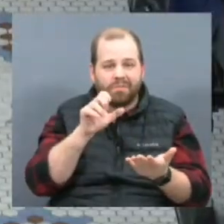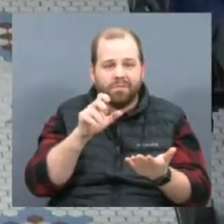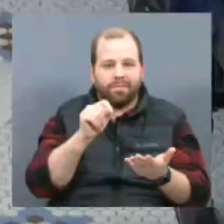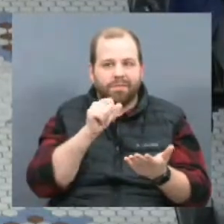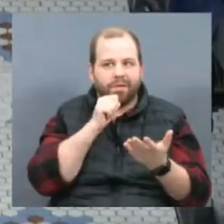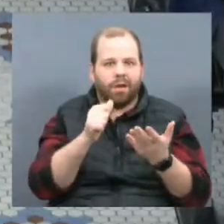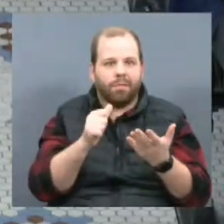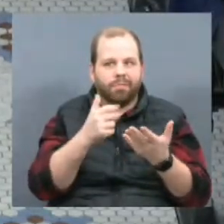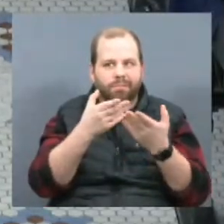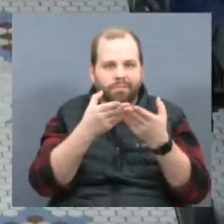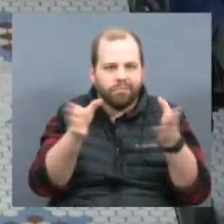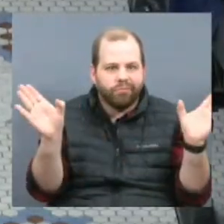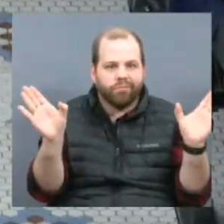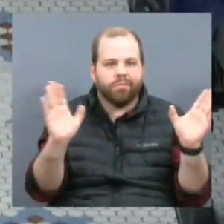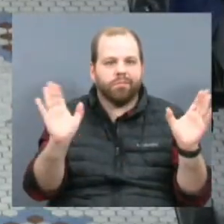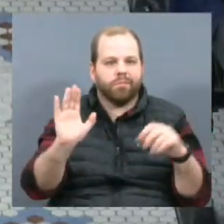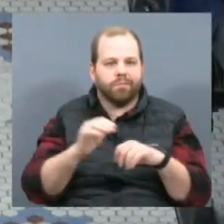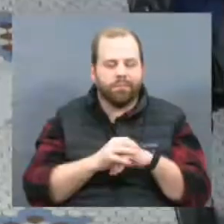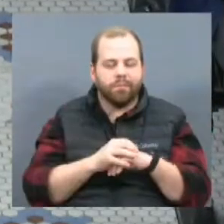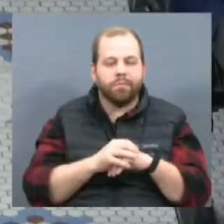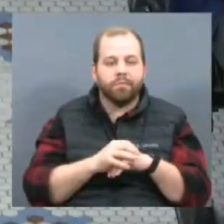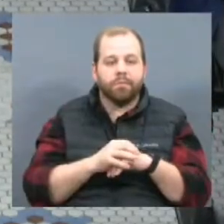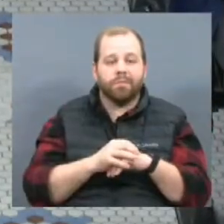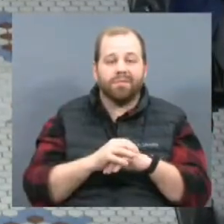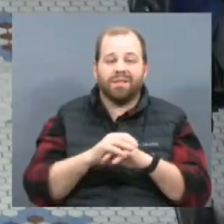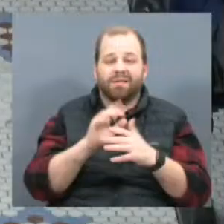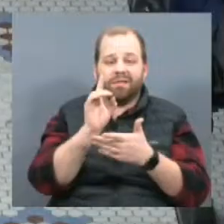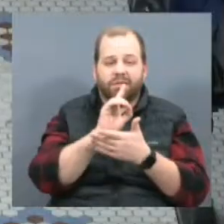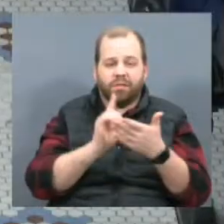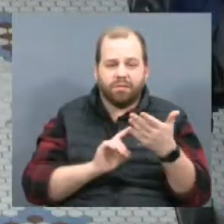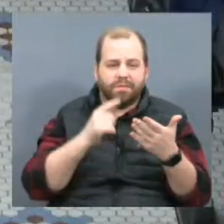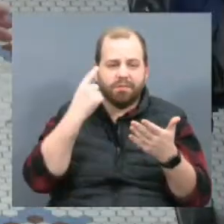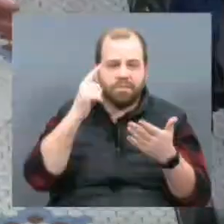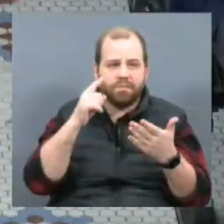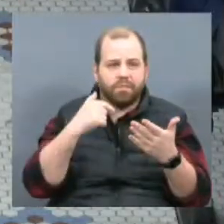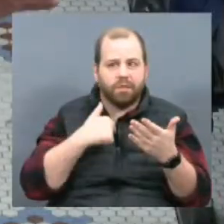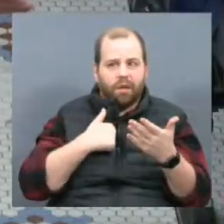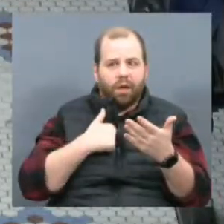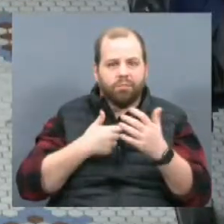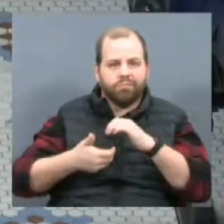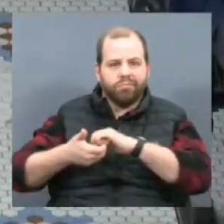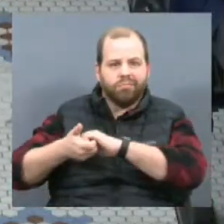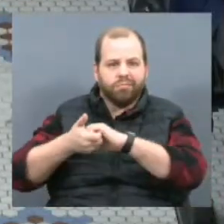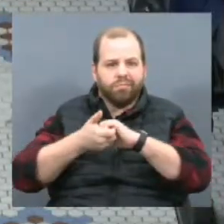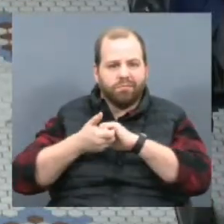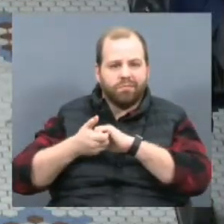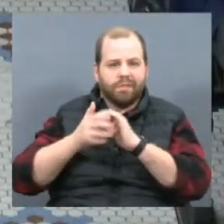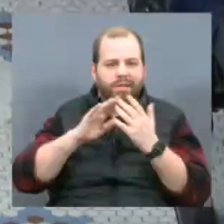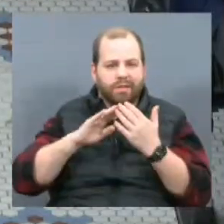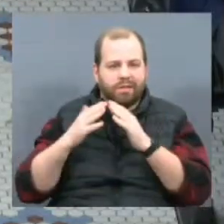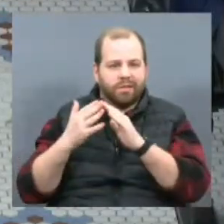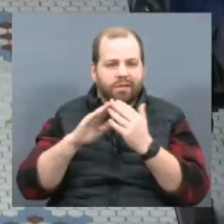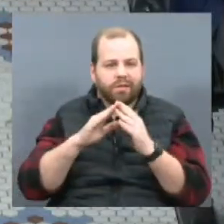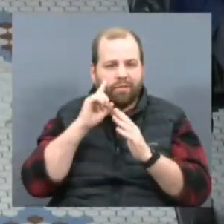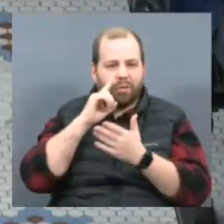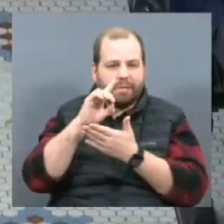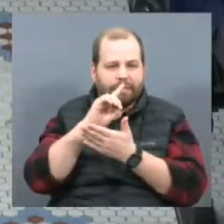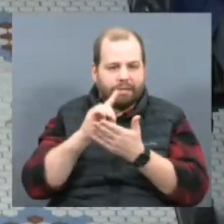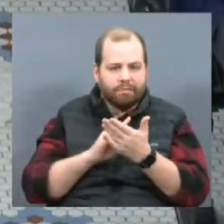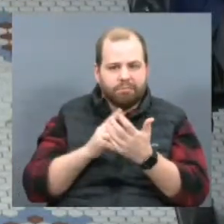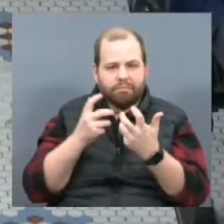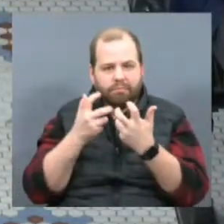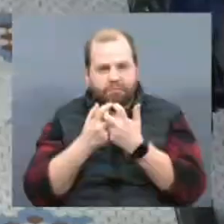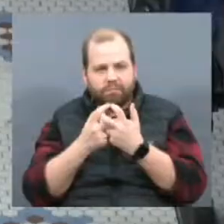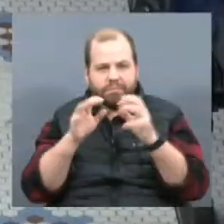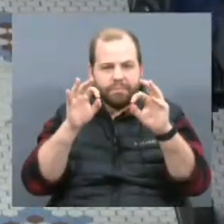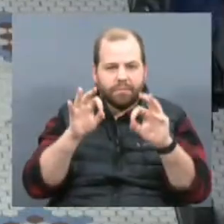open to public. And the way it's designed, I believe that I've worked with the city on actually designing it, and